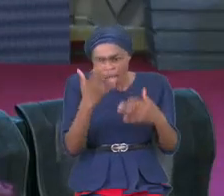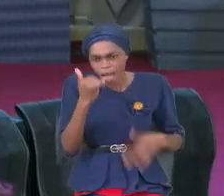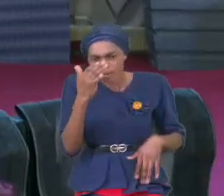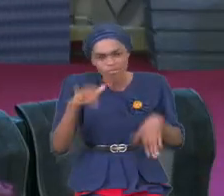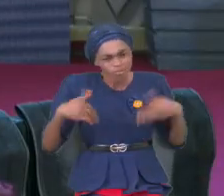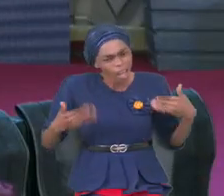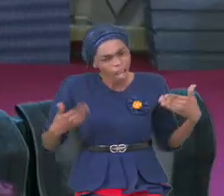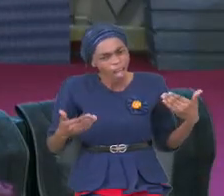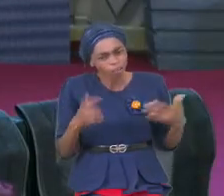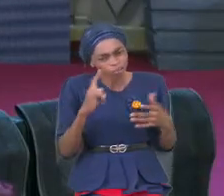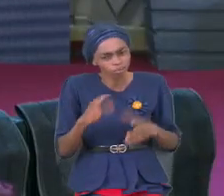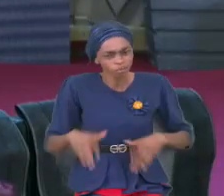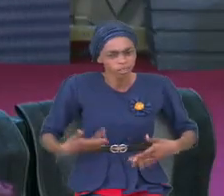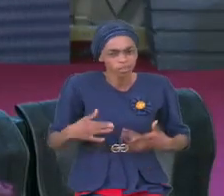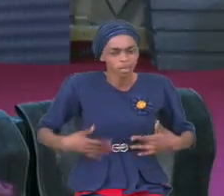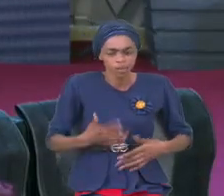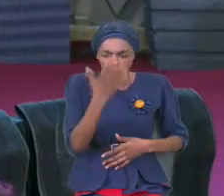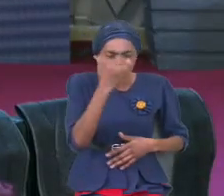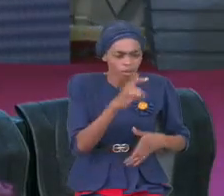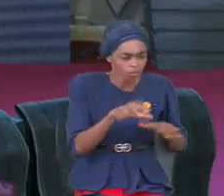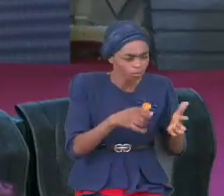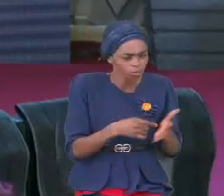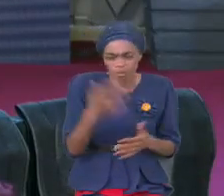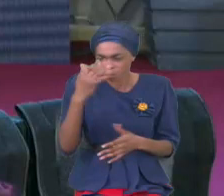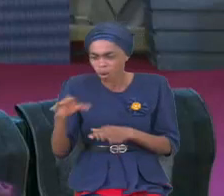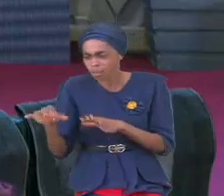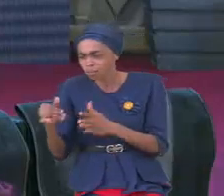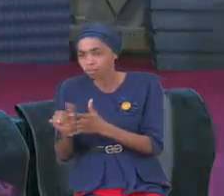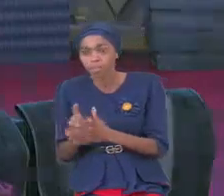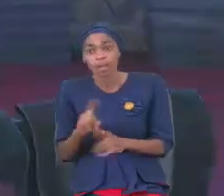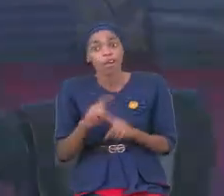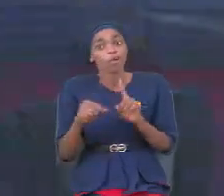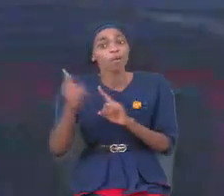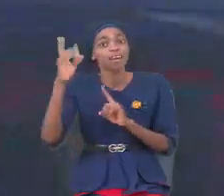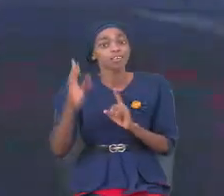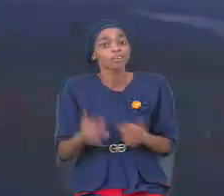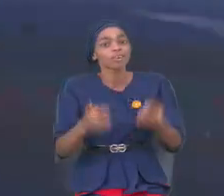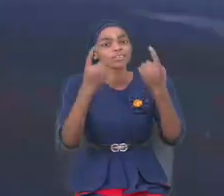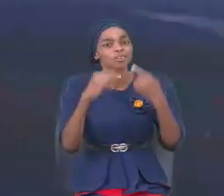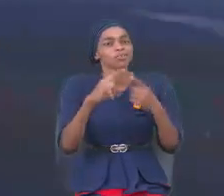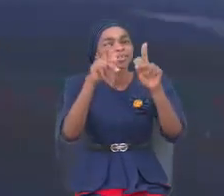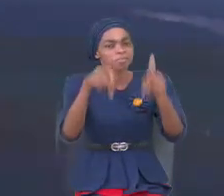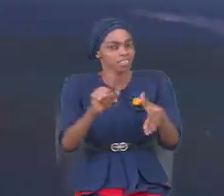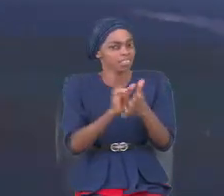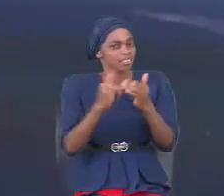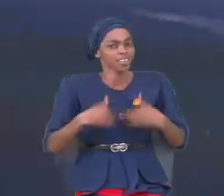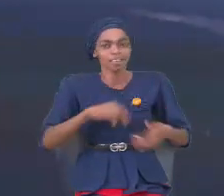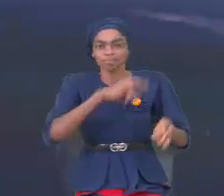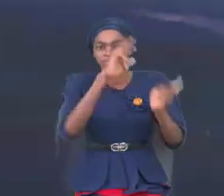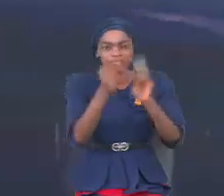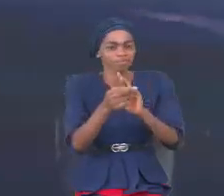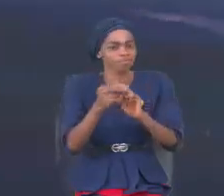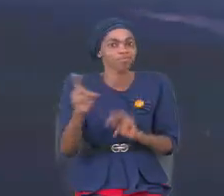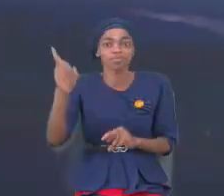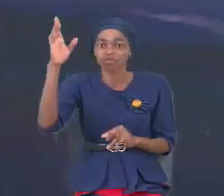that? When God comes to the repentant sinner, he asks no question. He says, I forgive you.